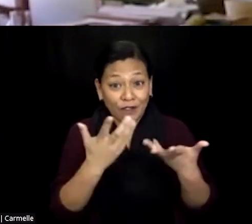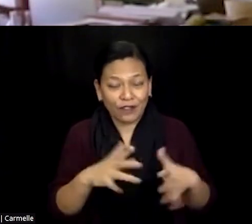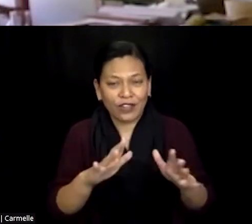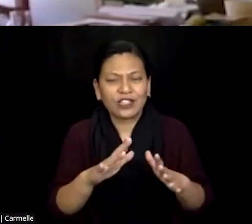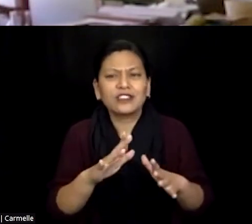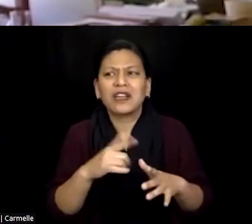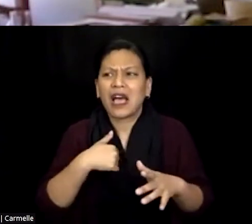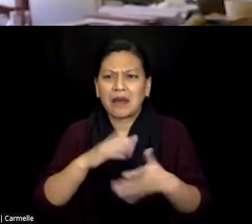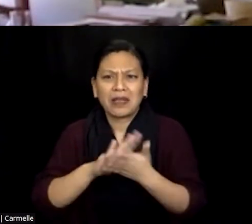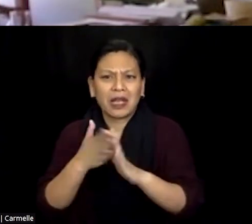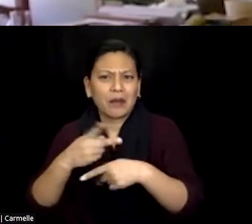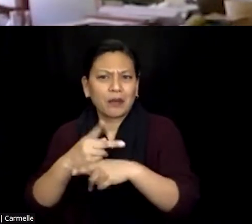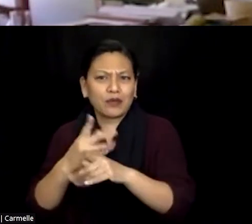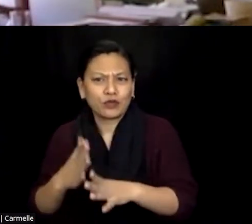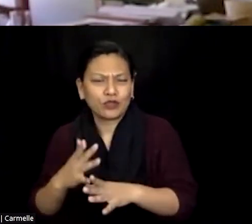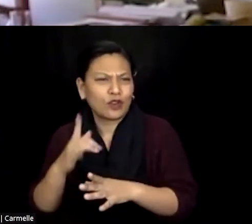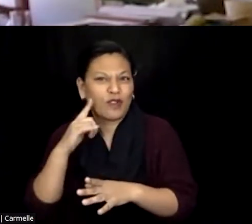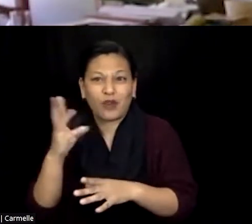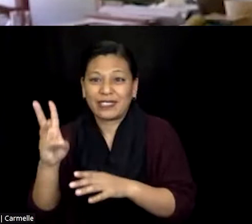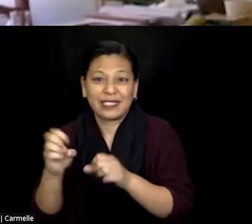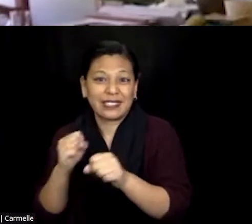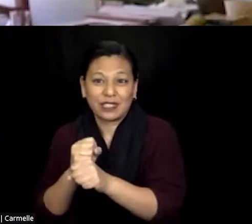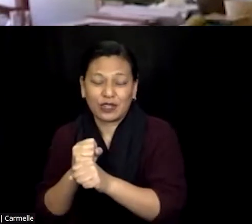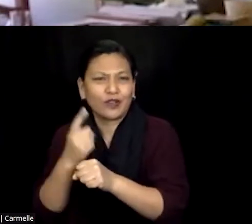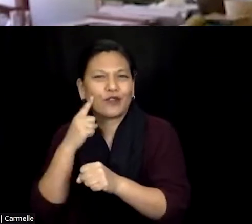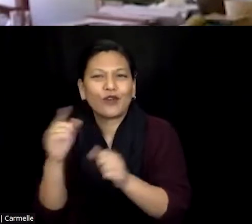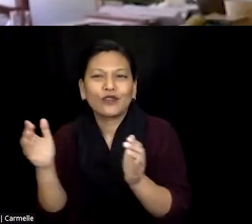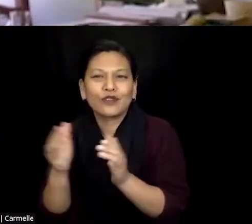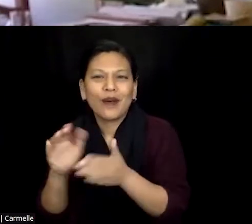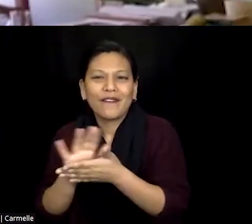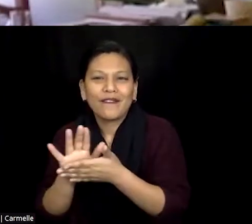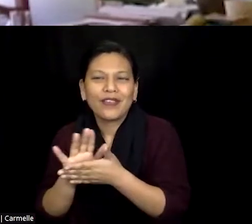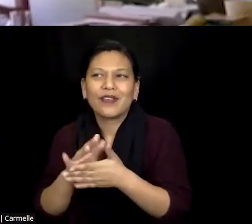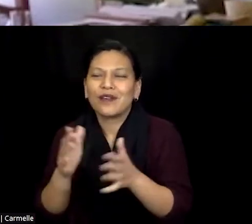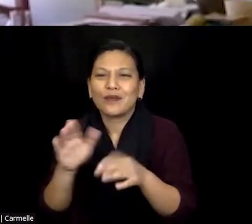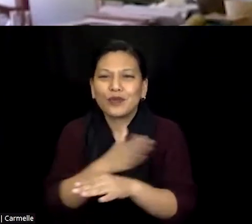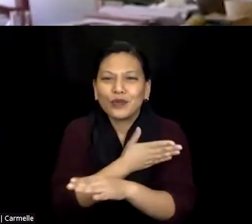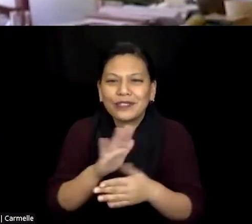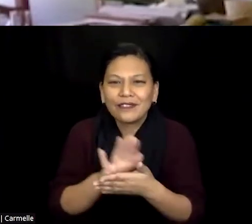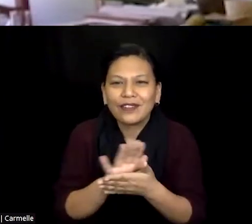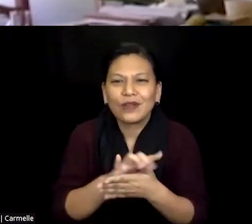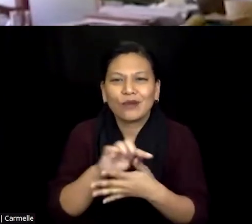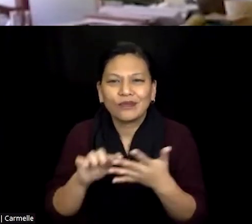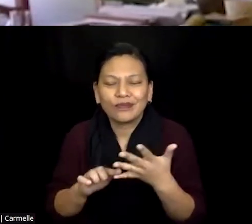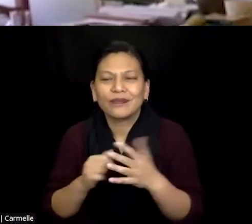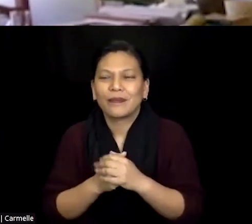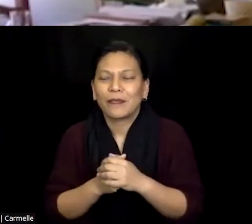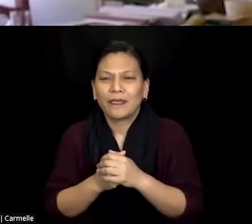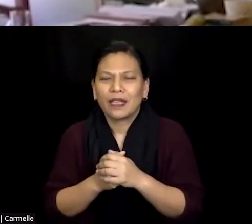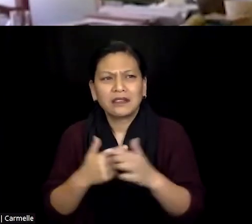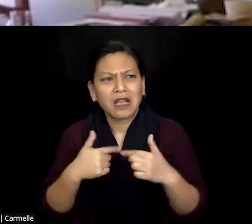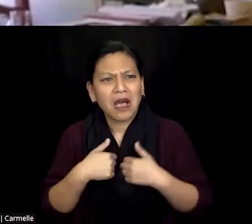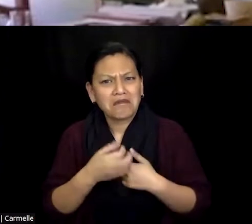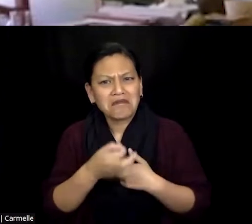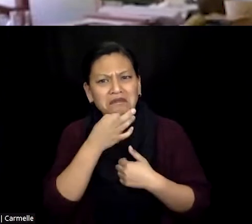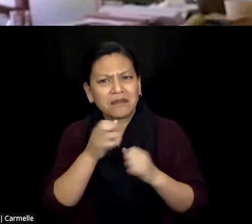for friends of mine who were very talented, who were making smaller animations and music videos. And I just thought, I'm good on the phone.